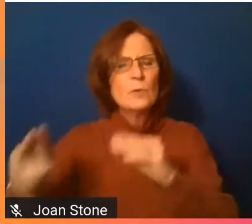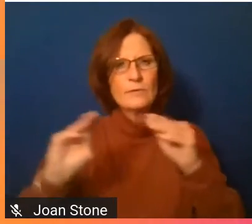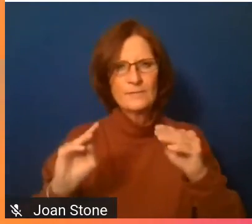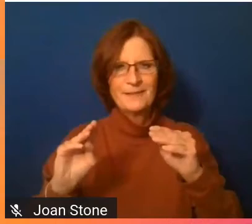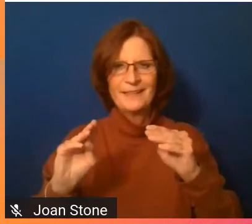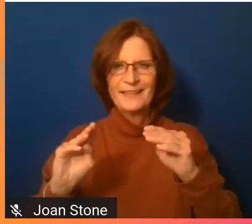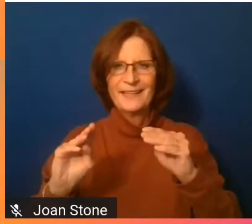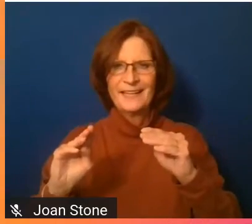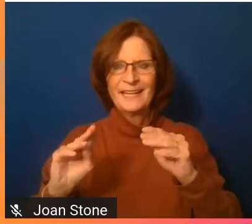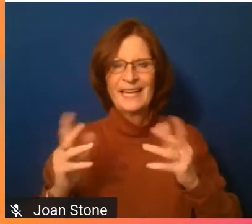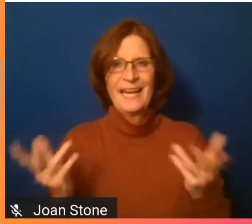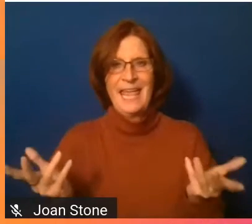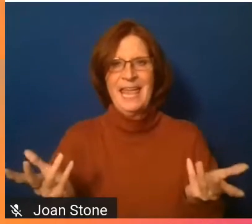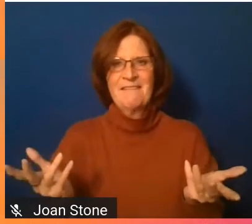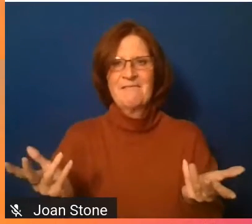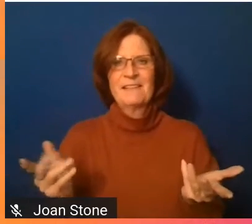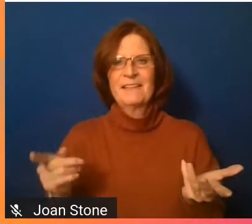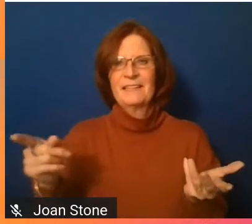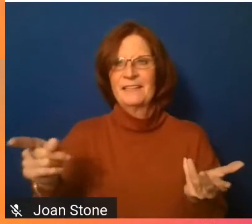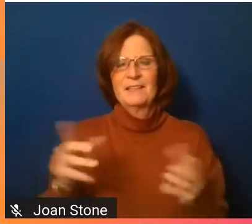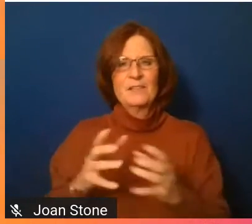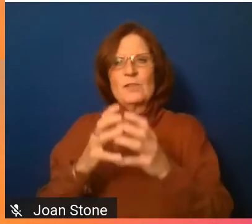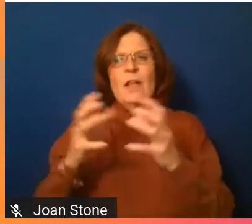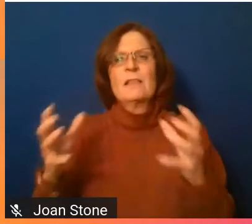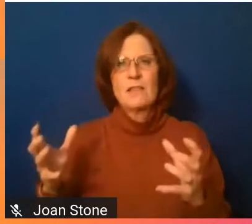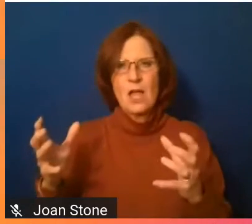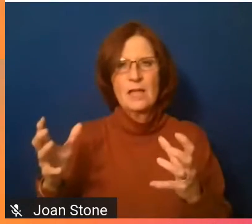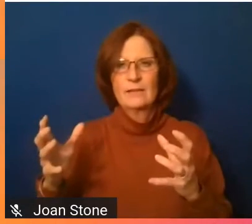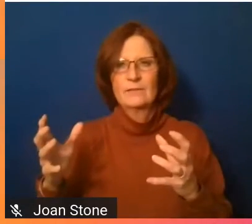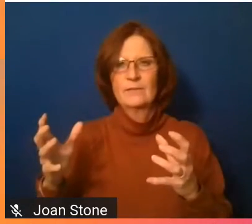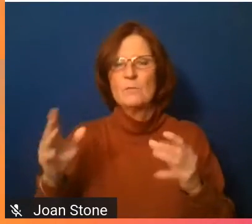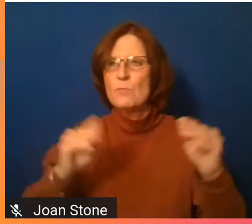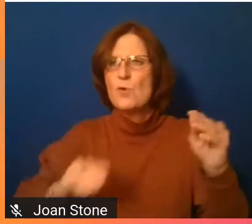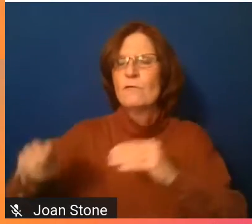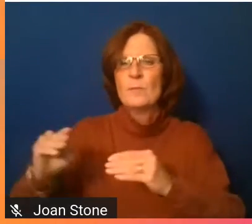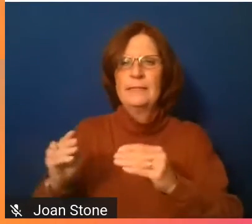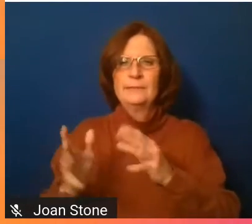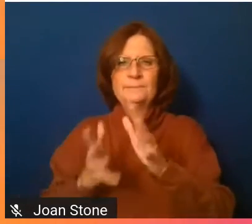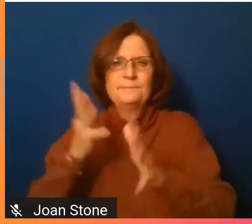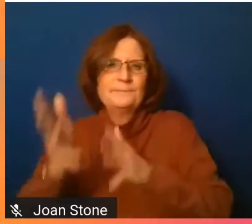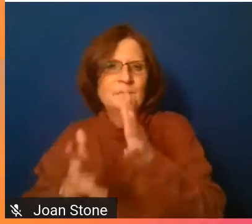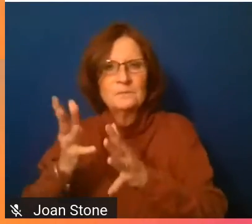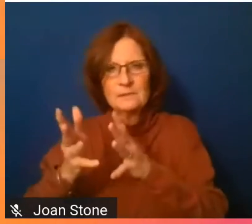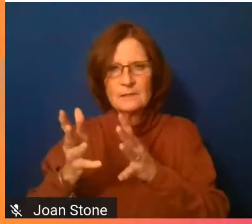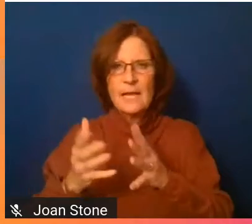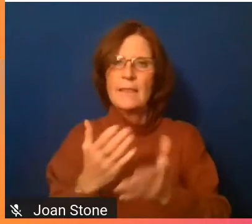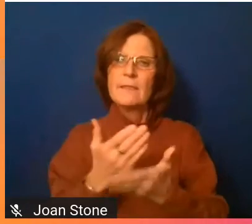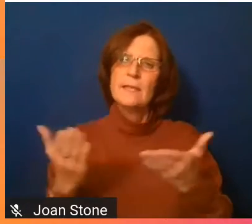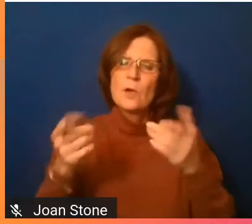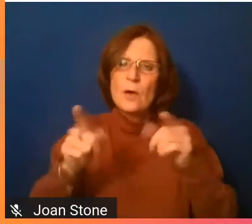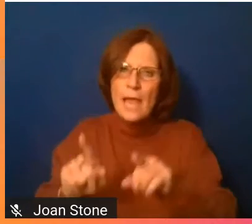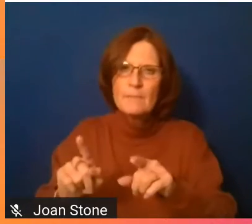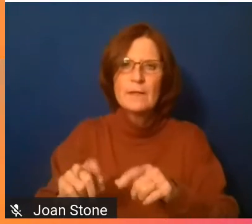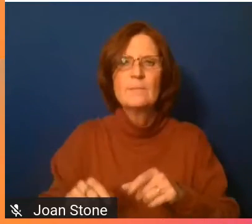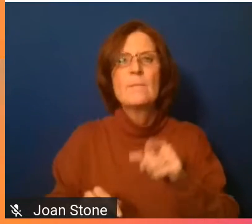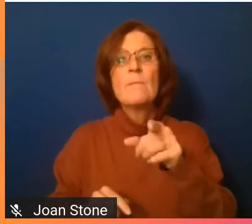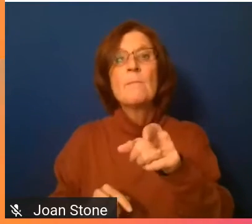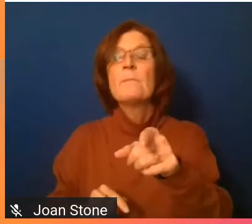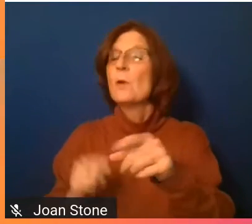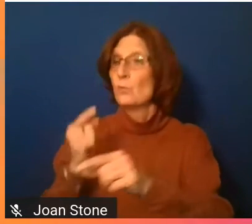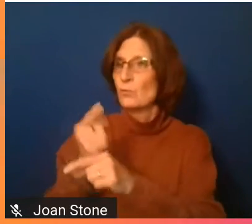on the table here, so there's a lot of like poetic and things happening. And then we have